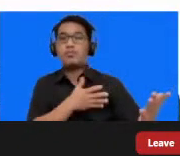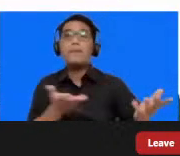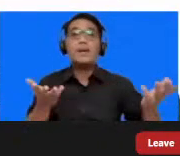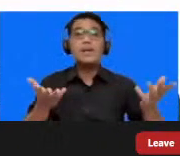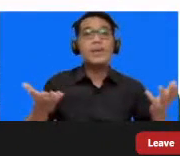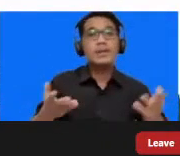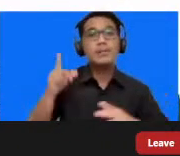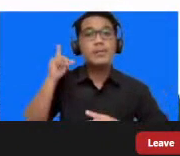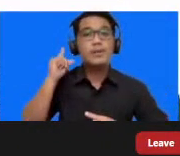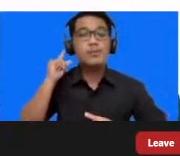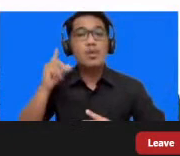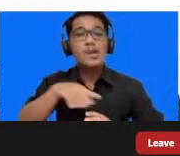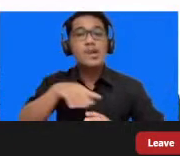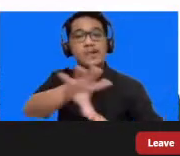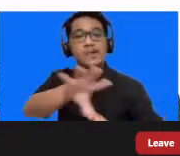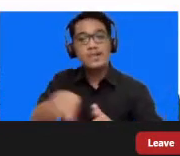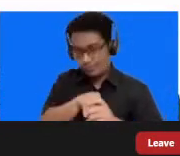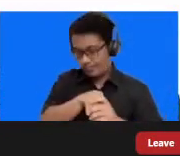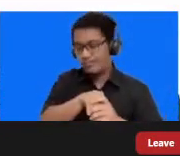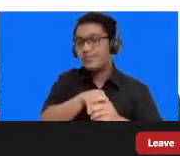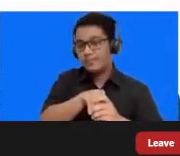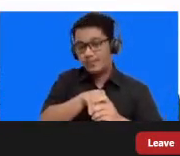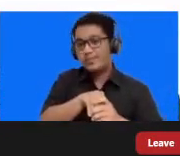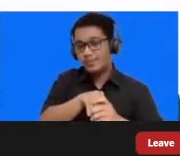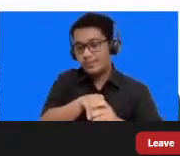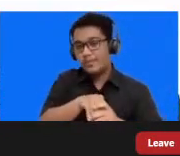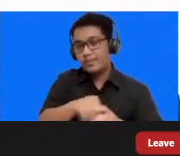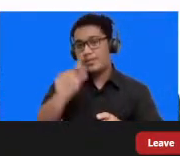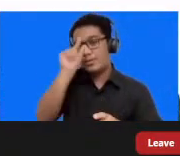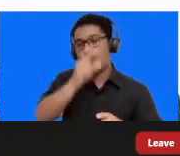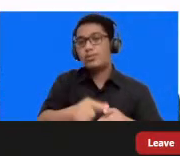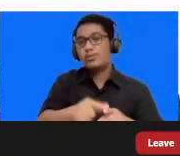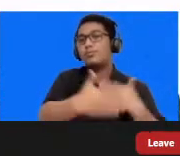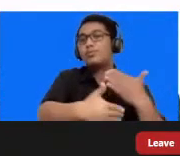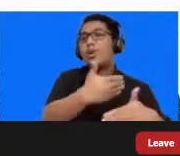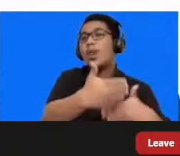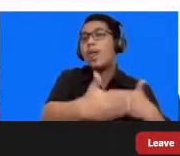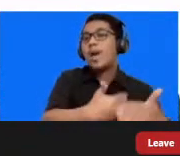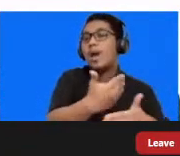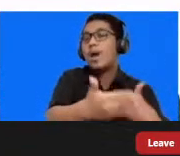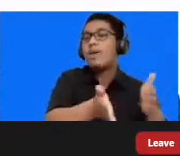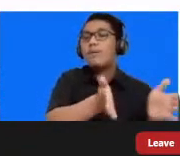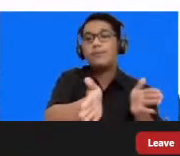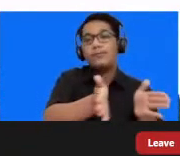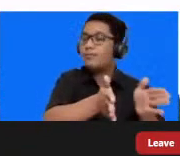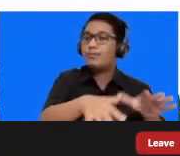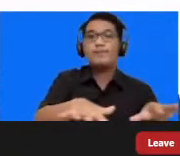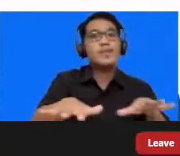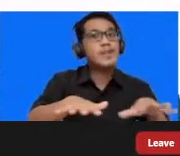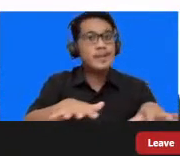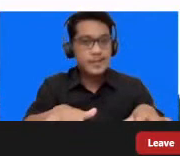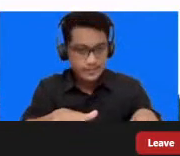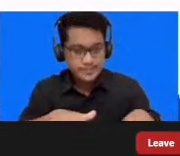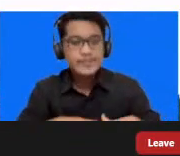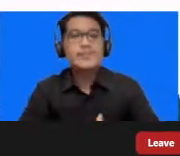in the disaster management different phases, and what would be their role,